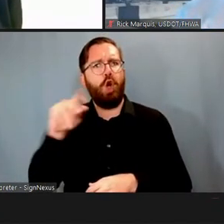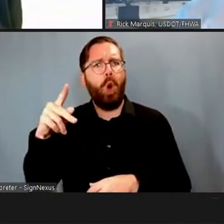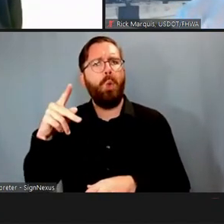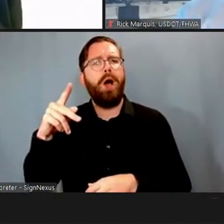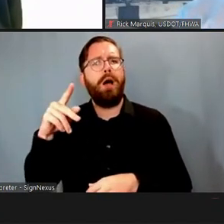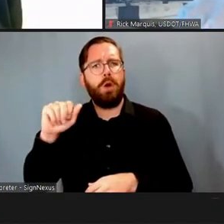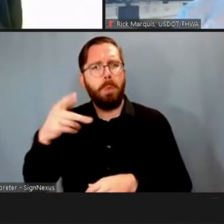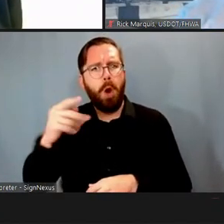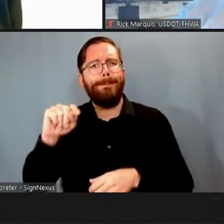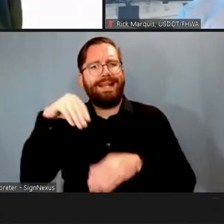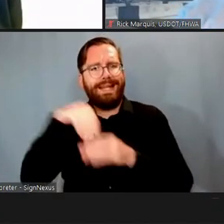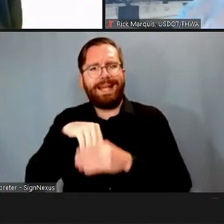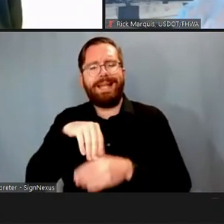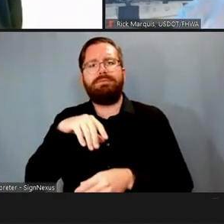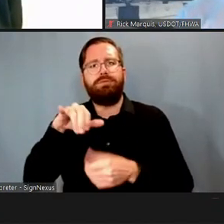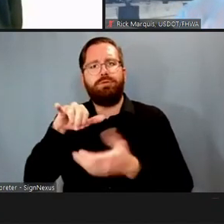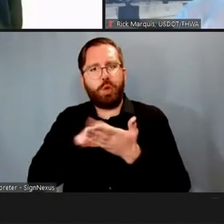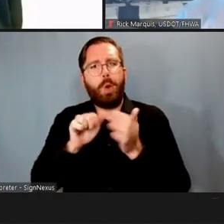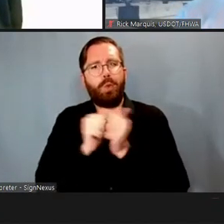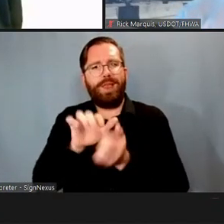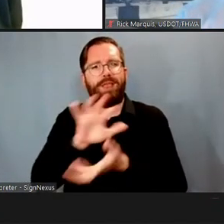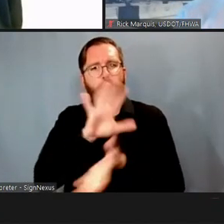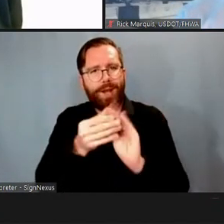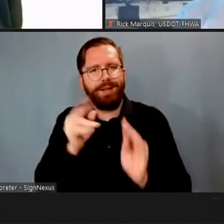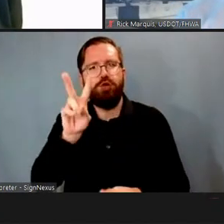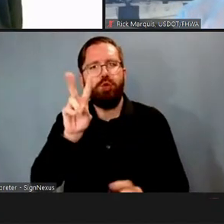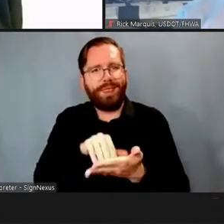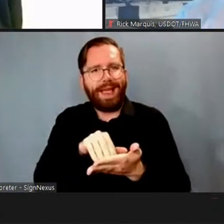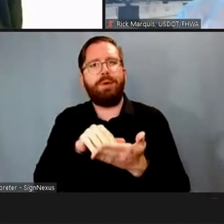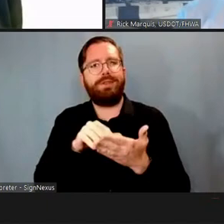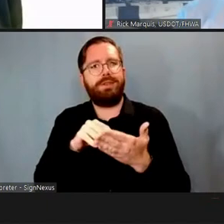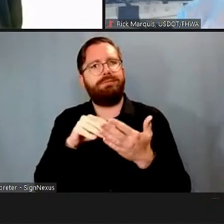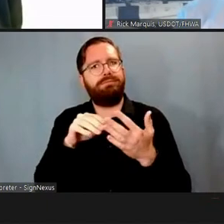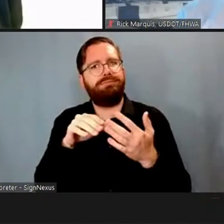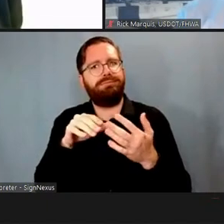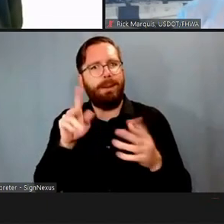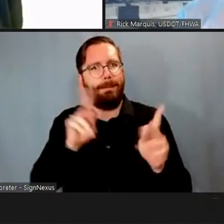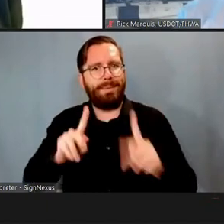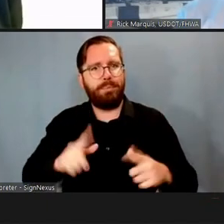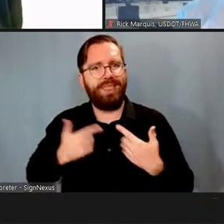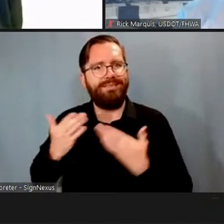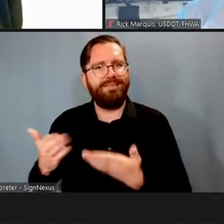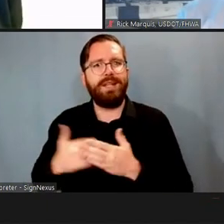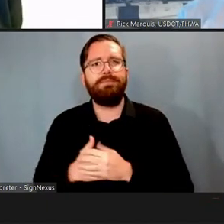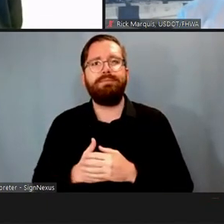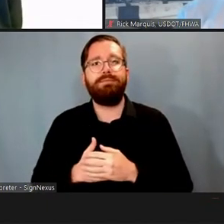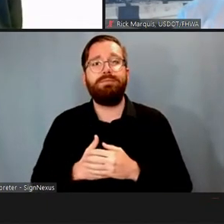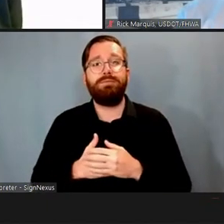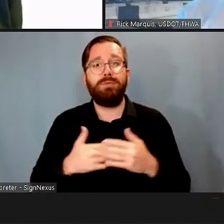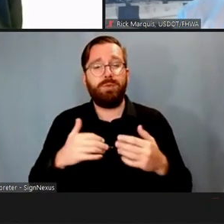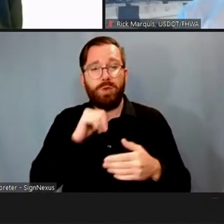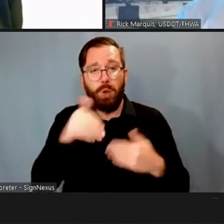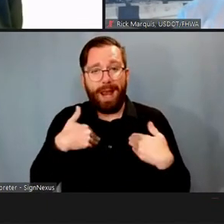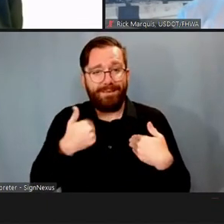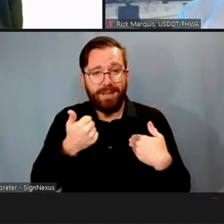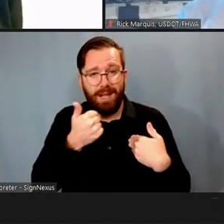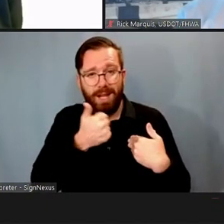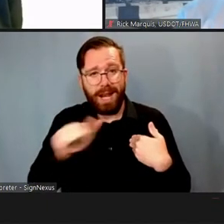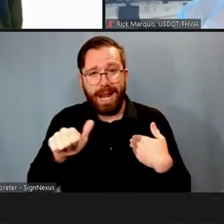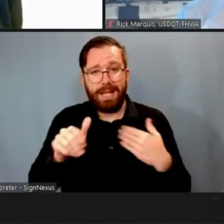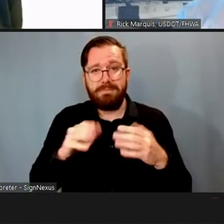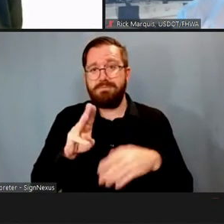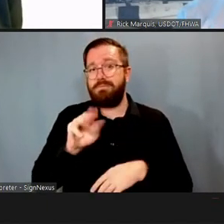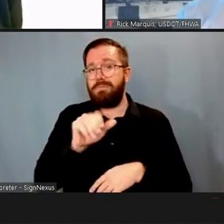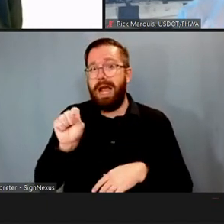subway lines in our community and no 24 hour or seven day mass transit services available in our community our